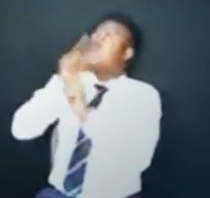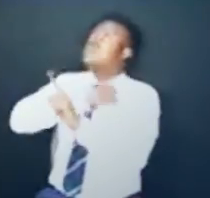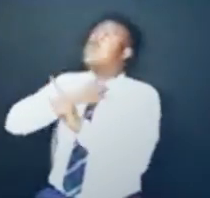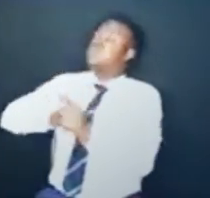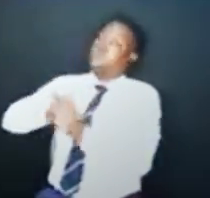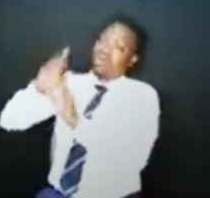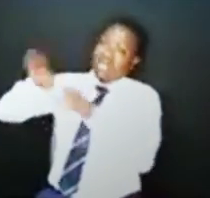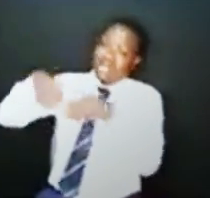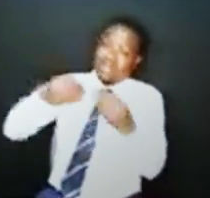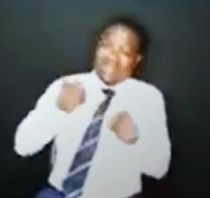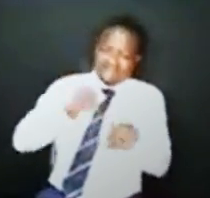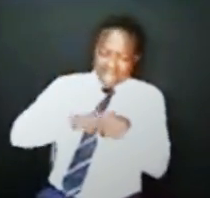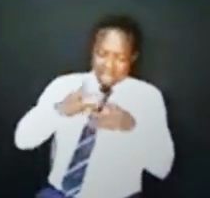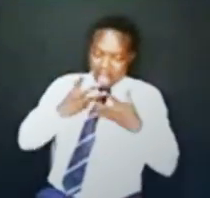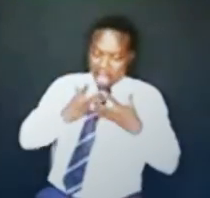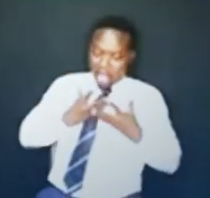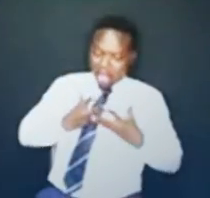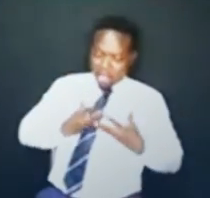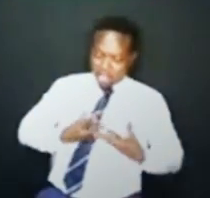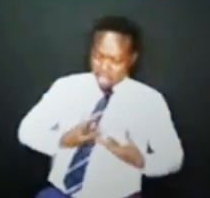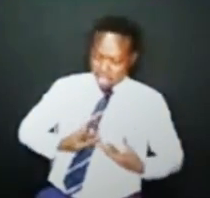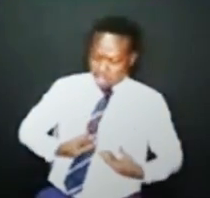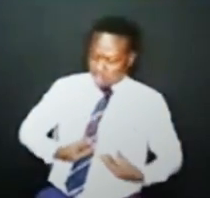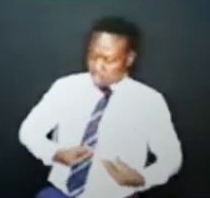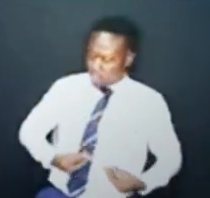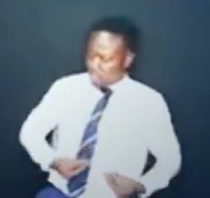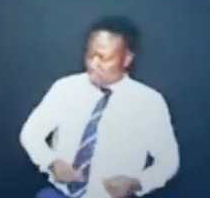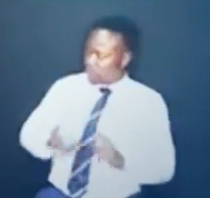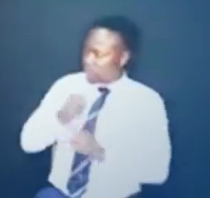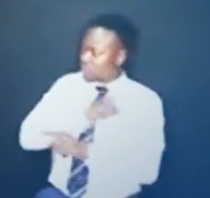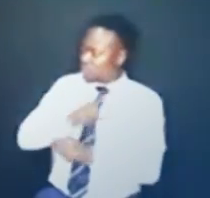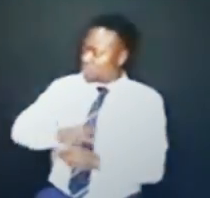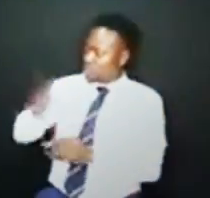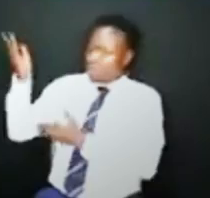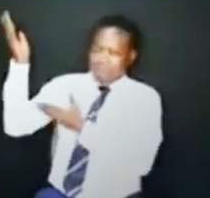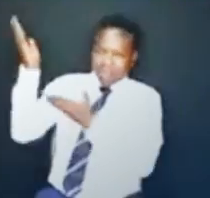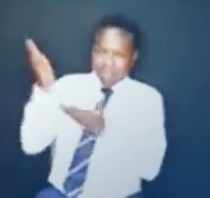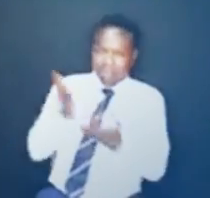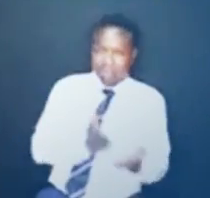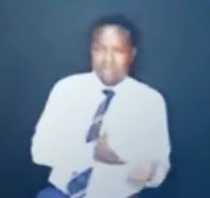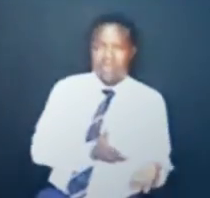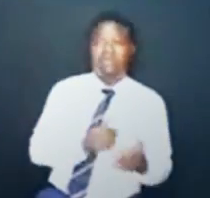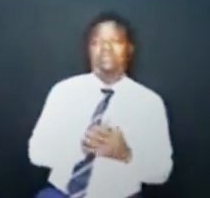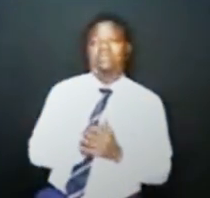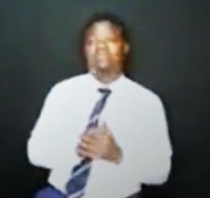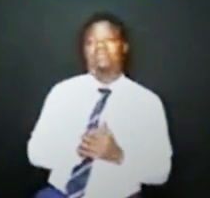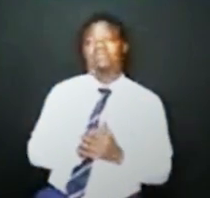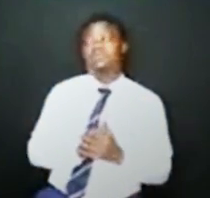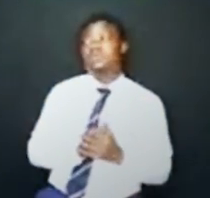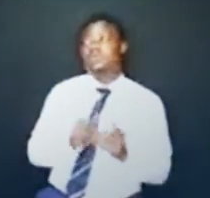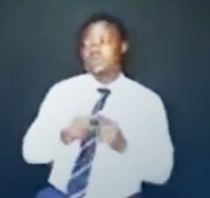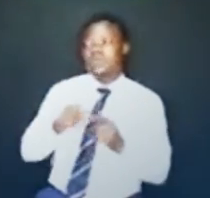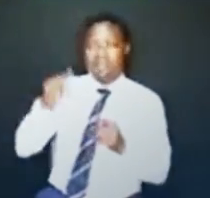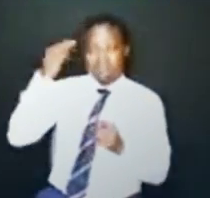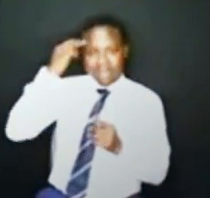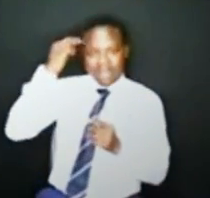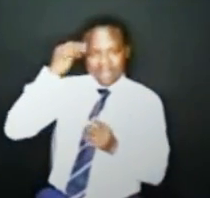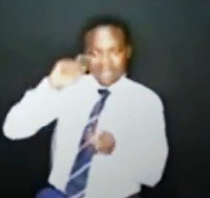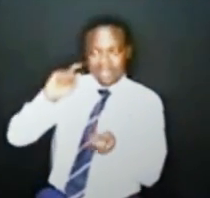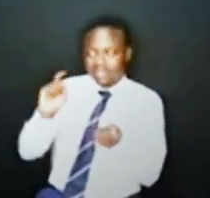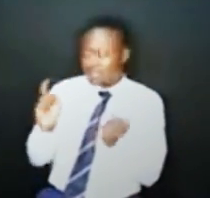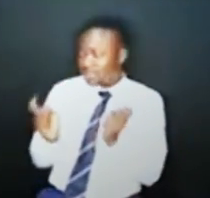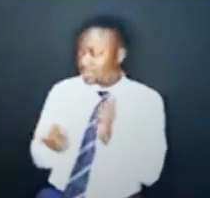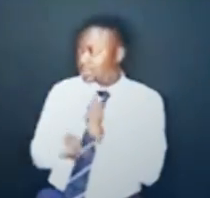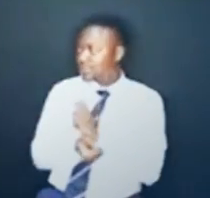the west. From the Lord. Times of refreshing will come from the Lord. Enti munsa kira madwene na opa munyai